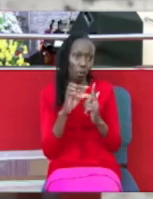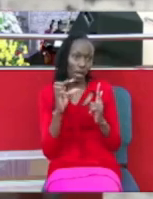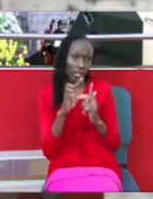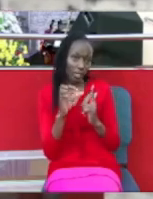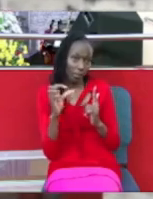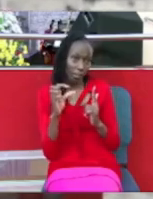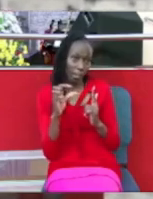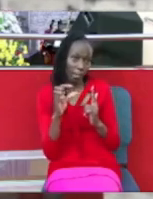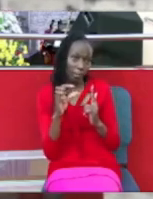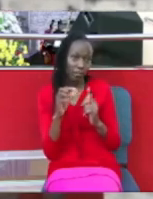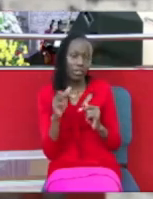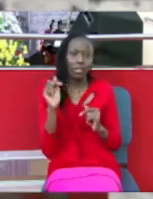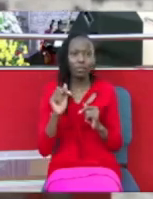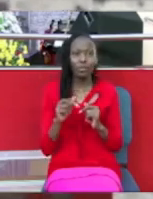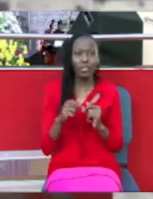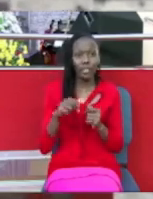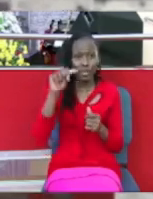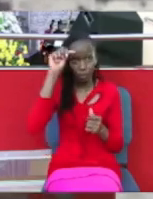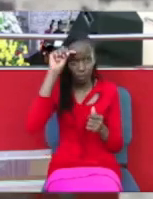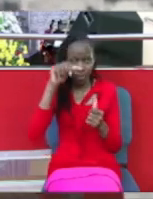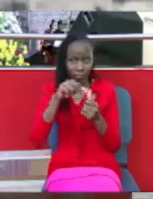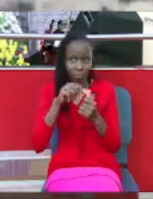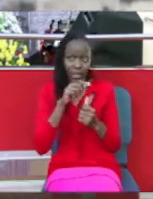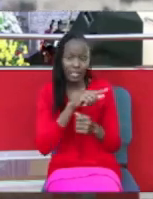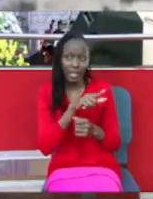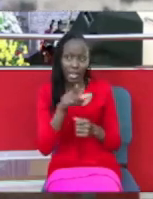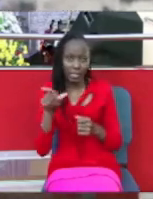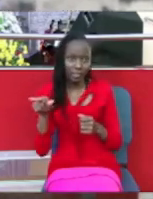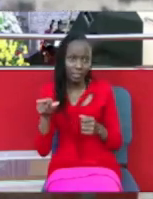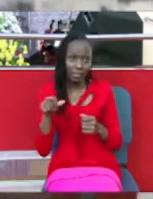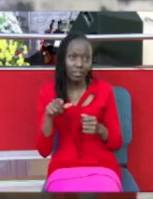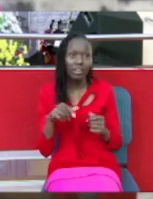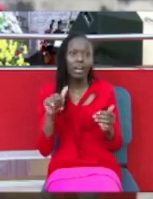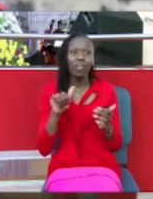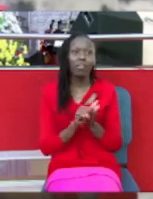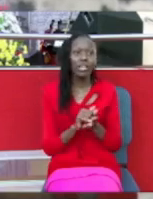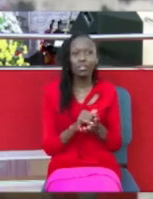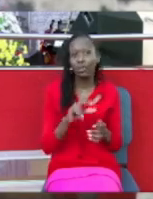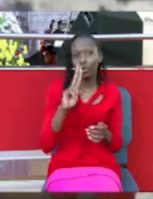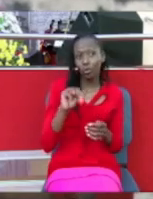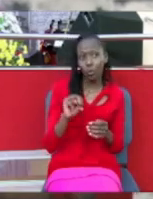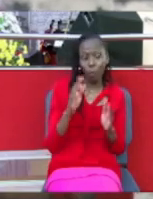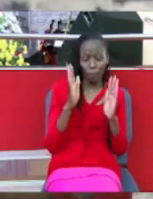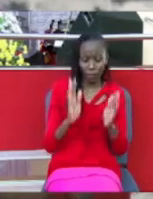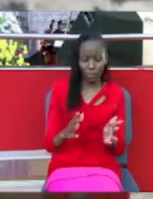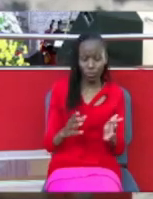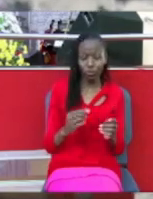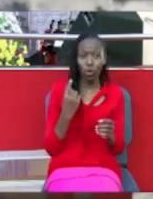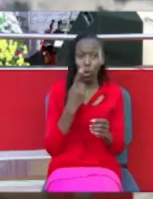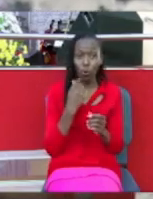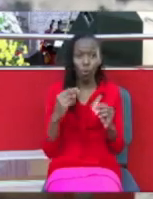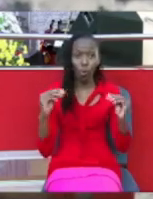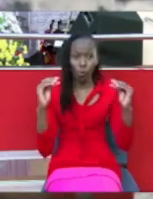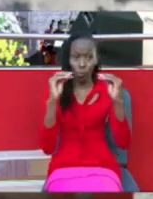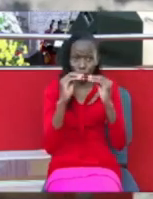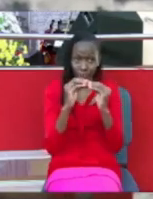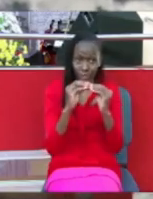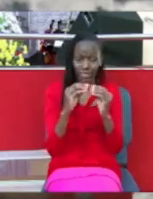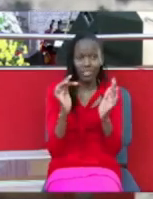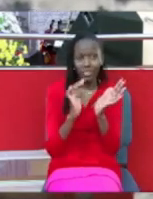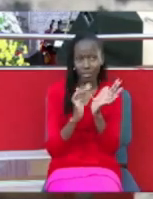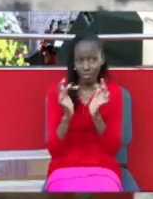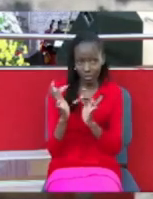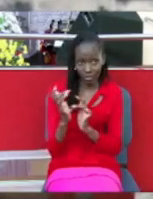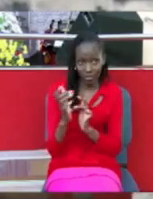I am here to remind us that no one has ever encountered God and remained the same. Niko hapa niwakumbushe kwamba hakuna ashapatana